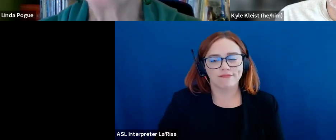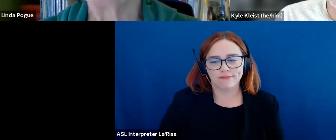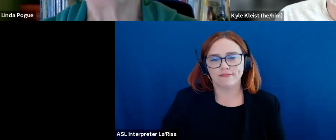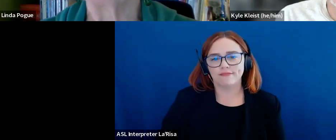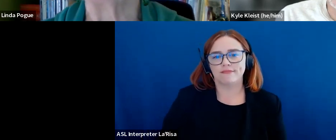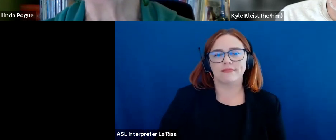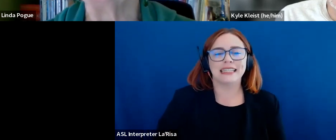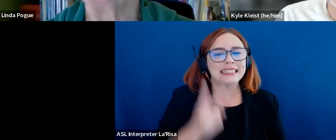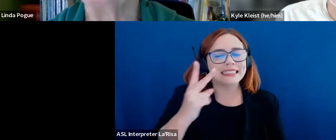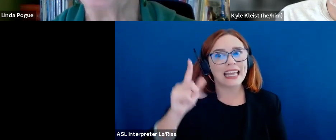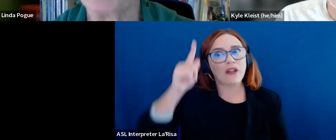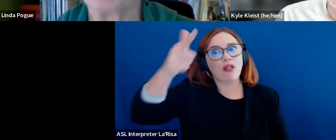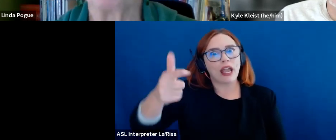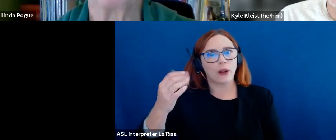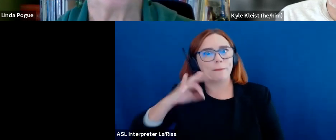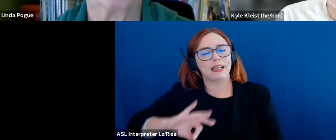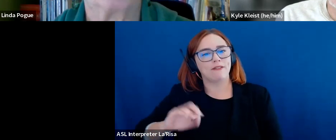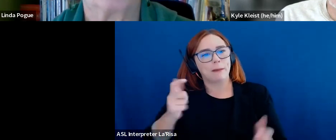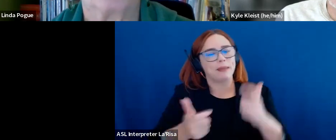benefit. Yeah.